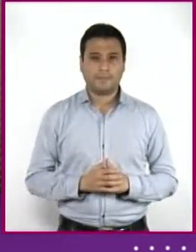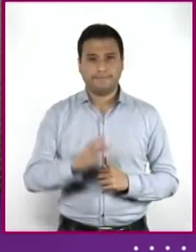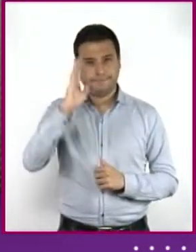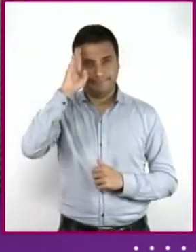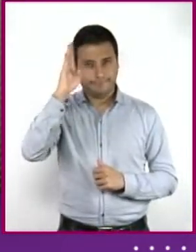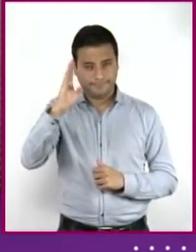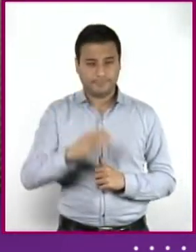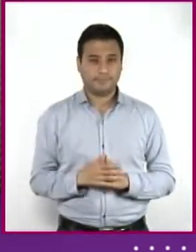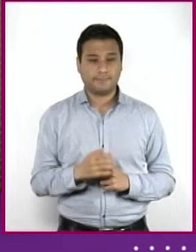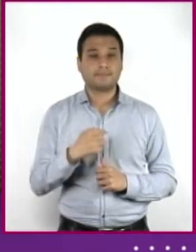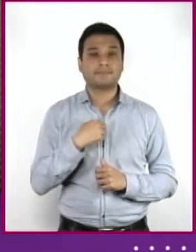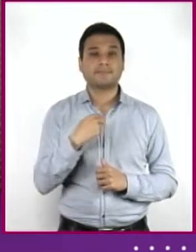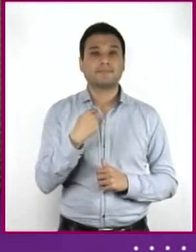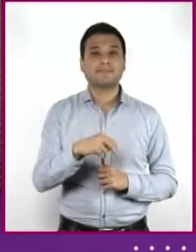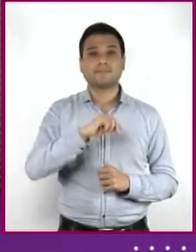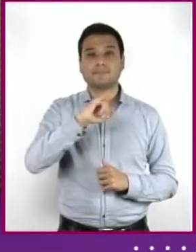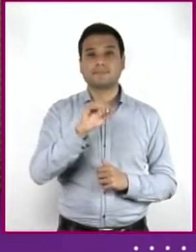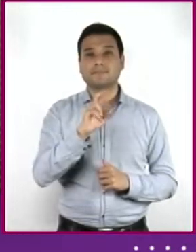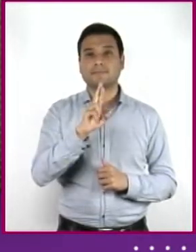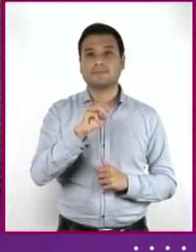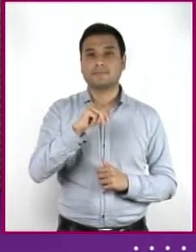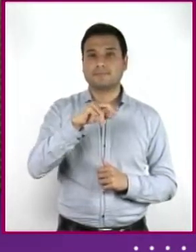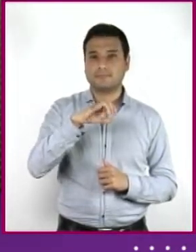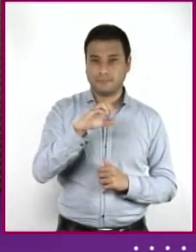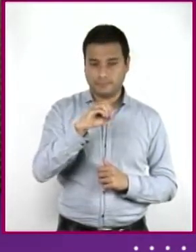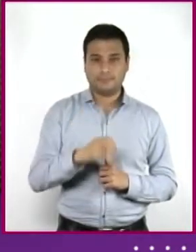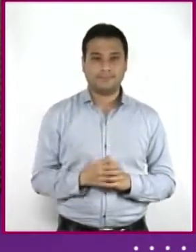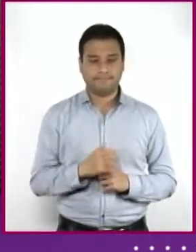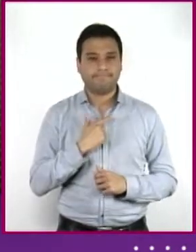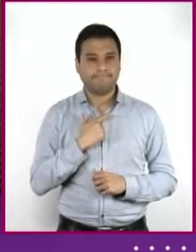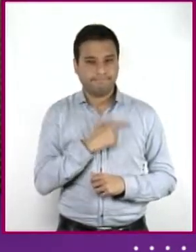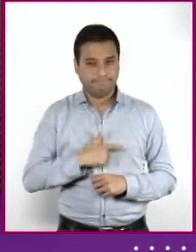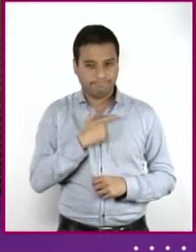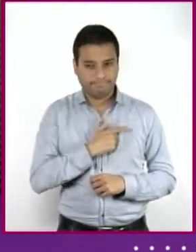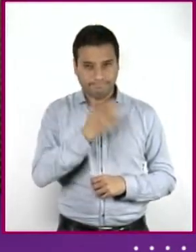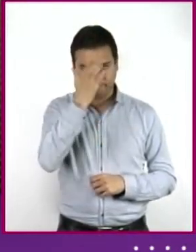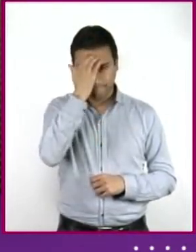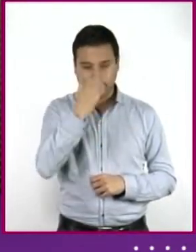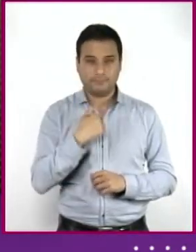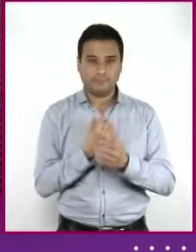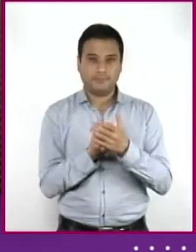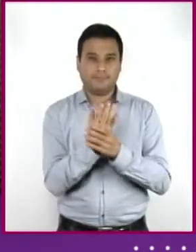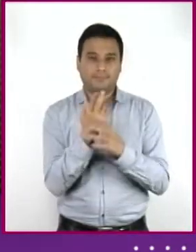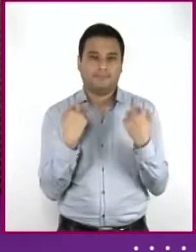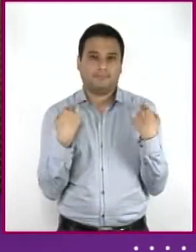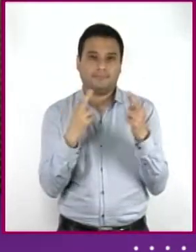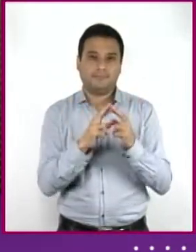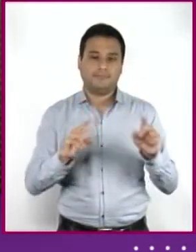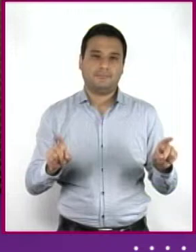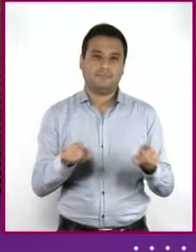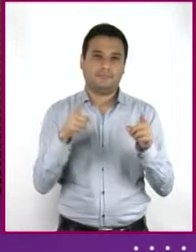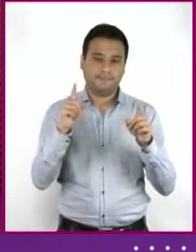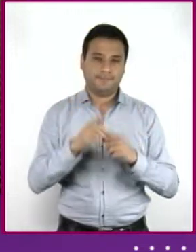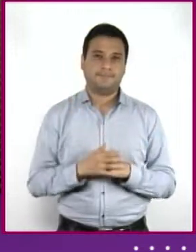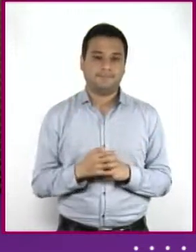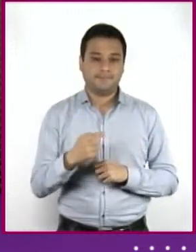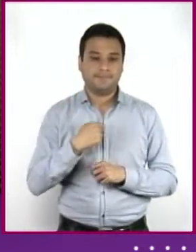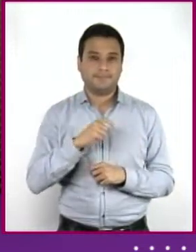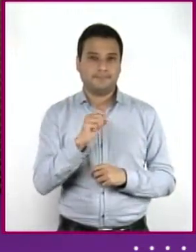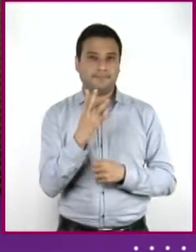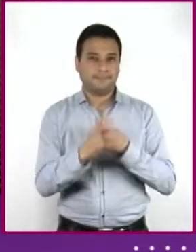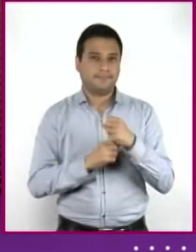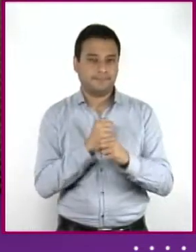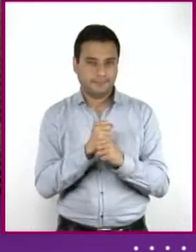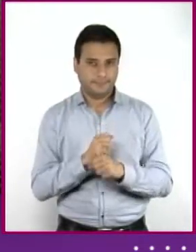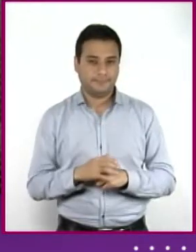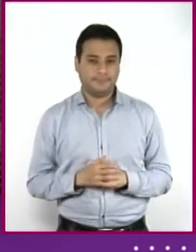Hello, my name is Jerónimo Carrera. Nice to meet you. I'm the new music teacher. I'm 24 years